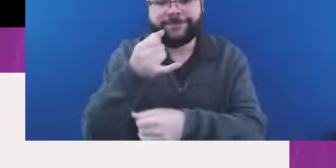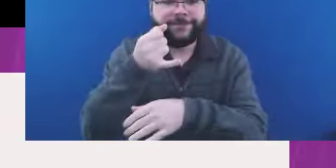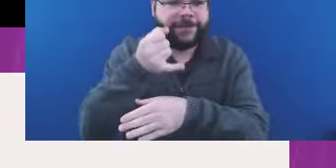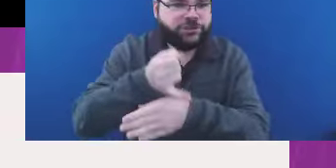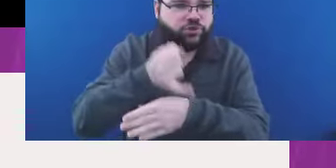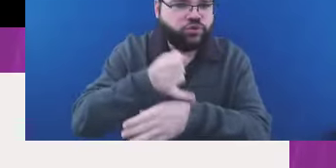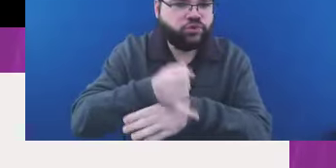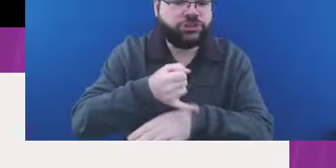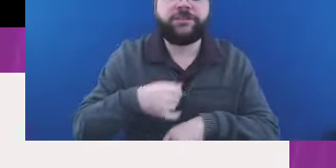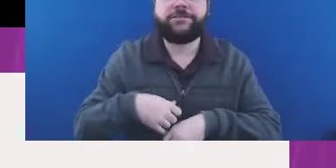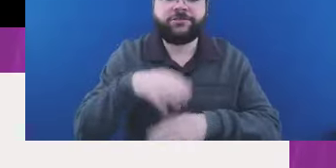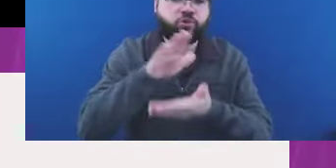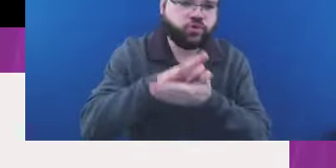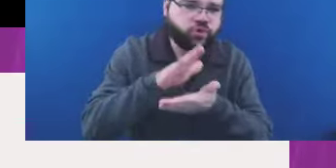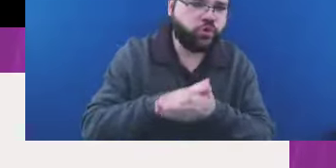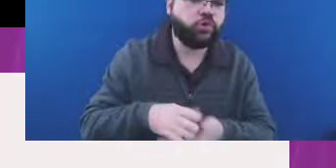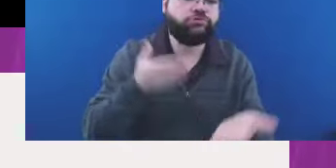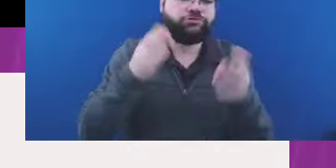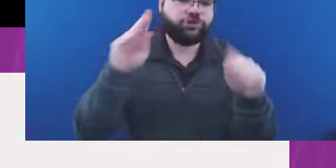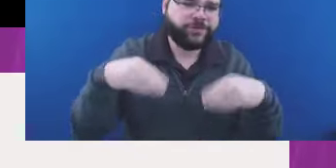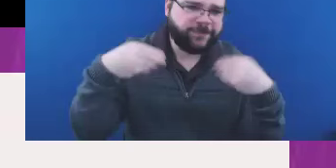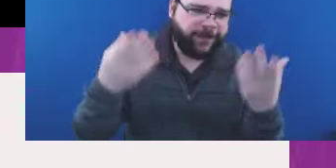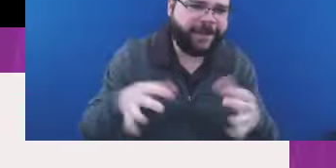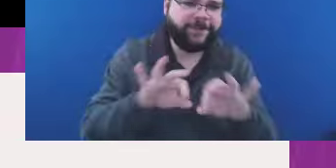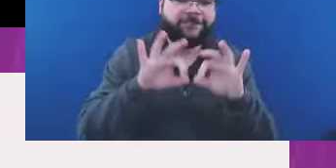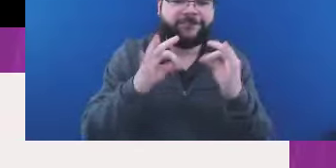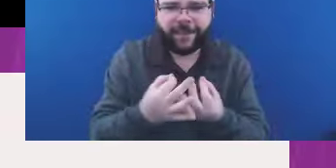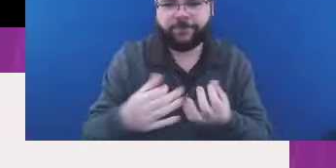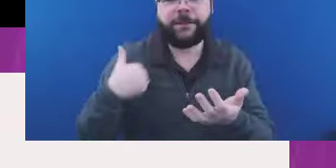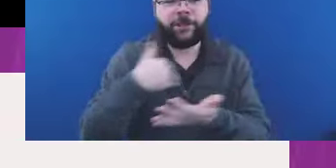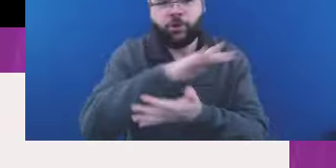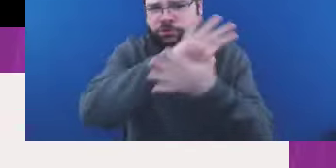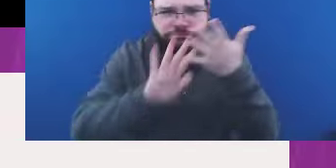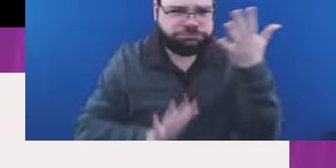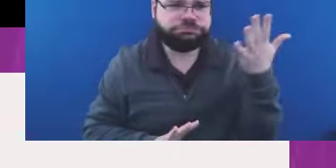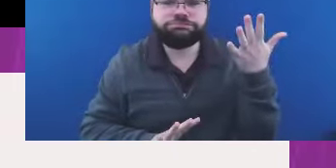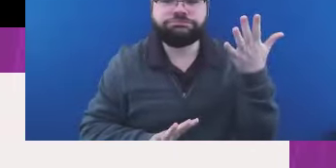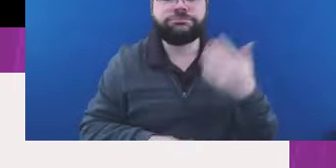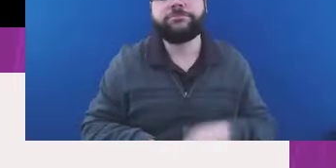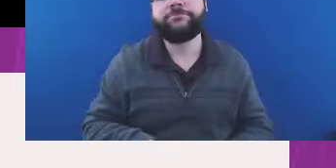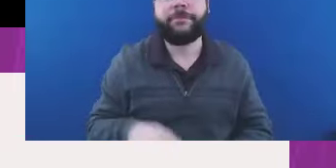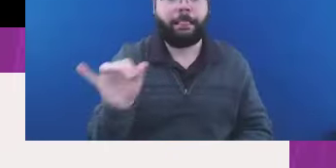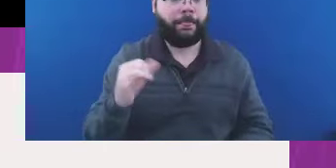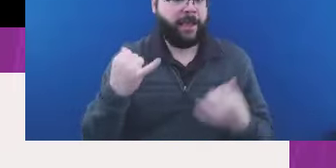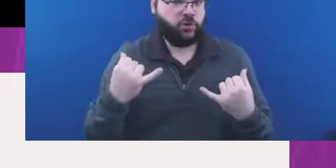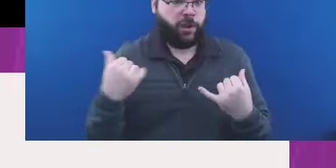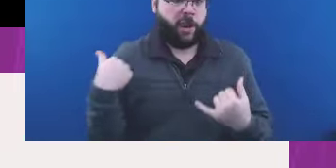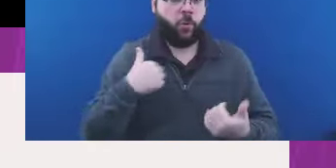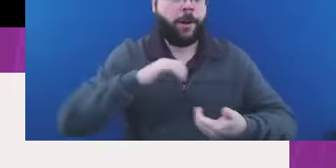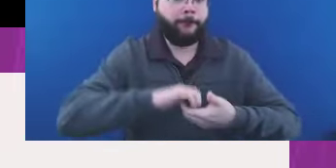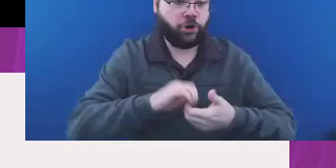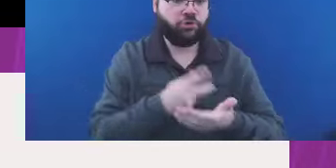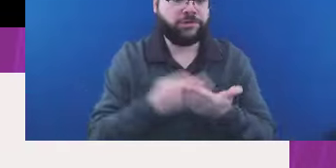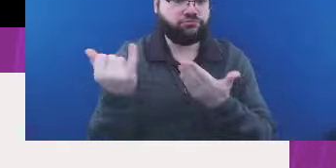higher ed, schools, service providers, families, youth, and of course, similar to what we're doing today, we're partnering with